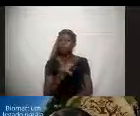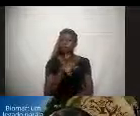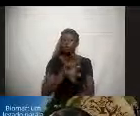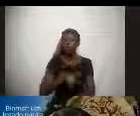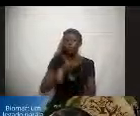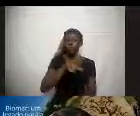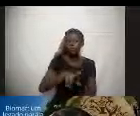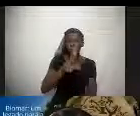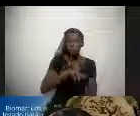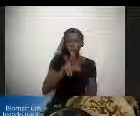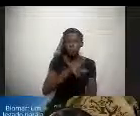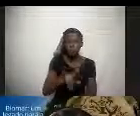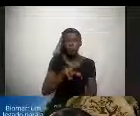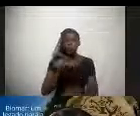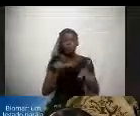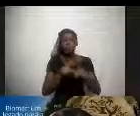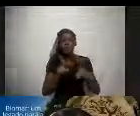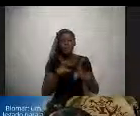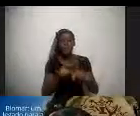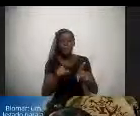the Q&A tool.